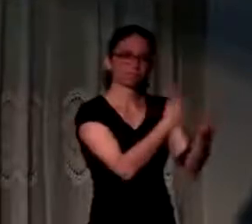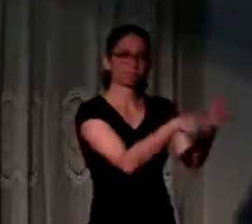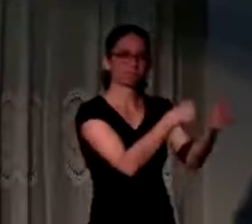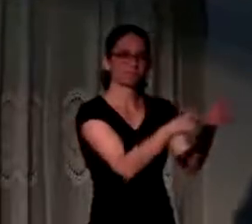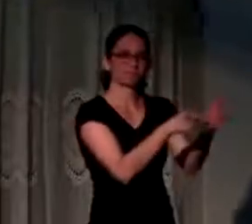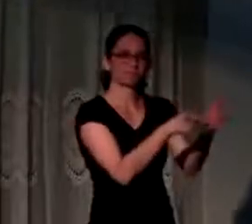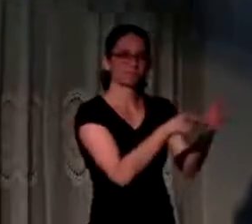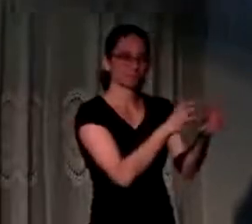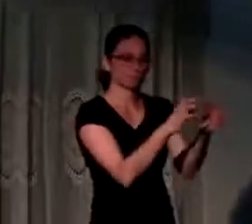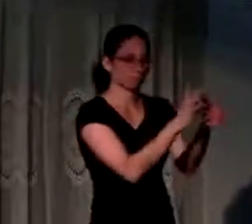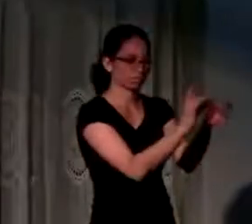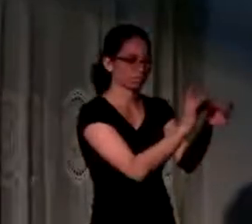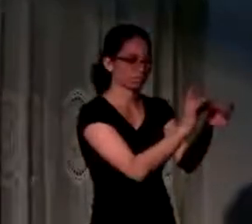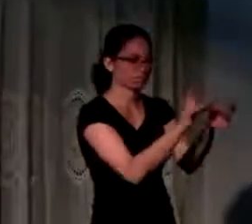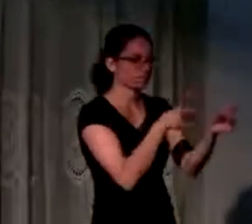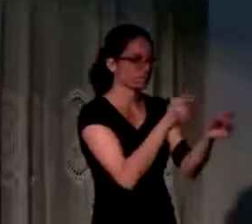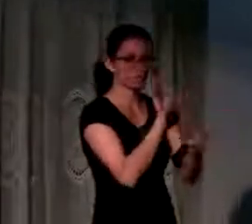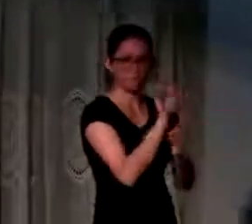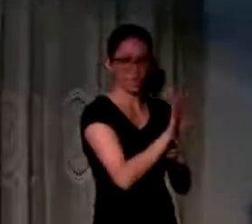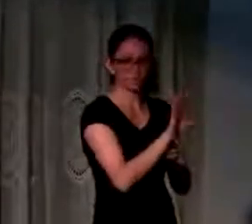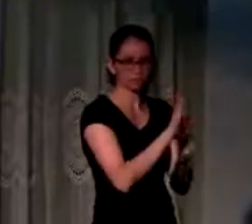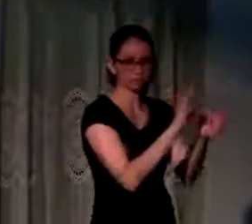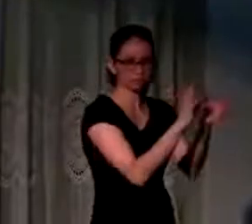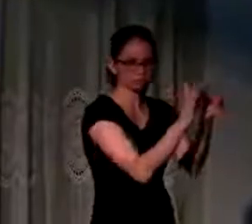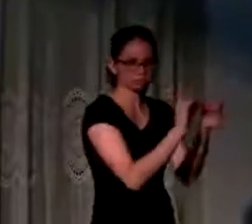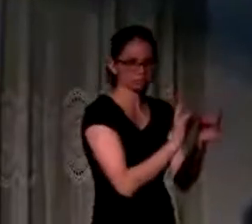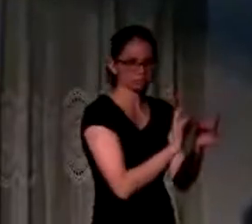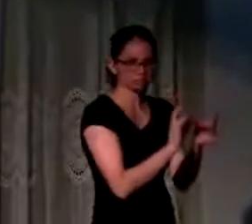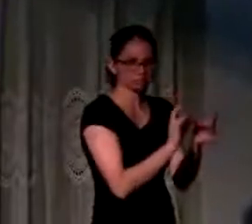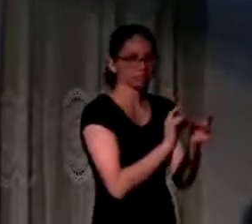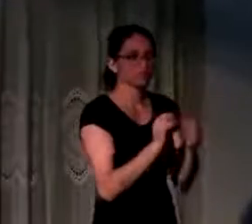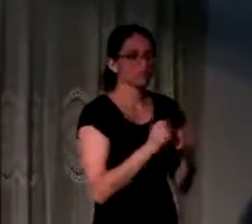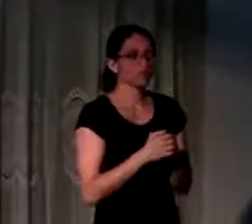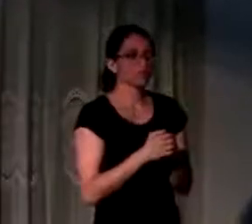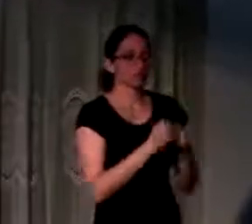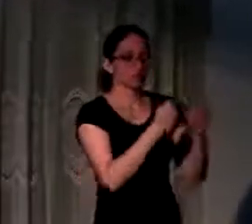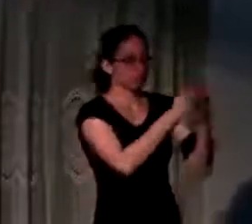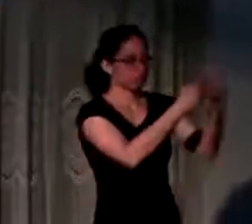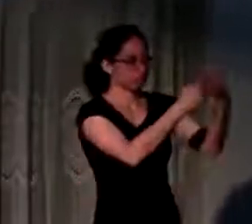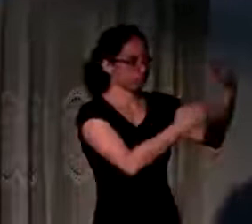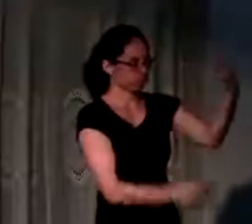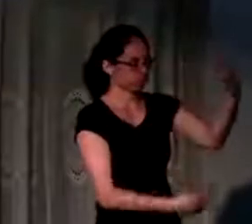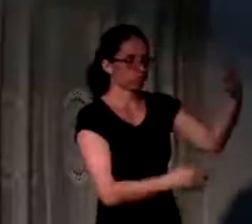On Rasmussen's Facebook page, I found, quote,